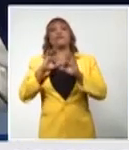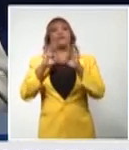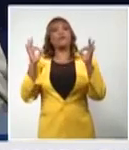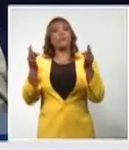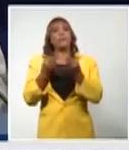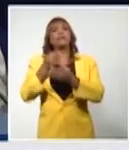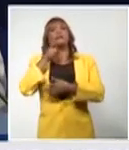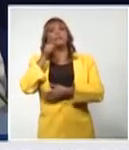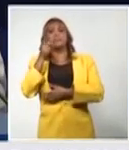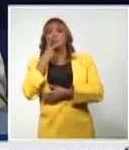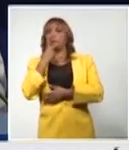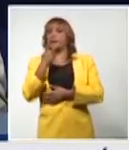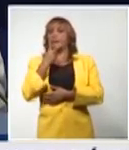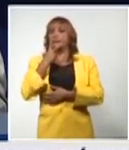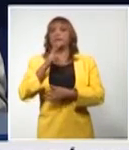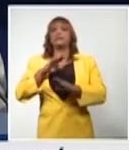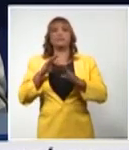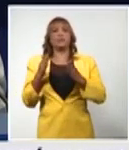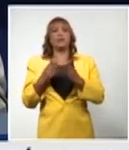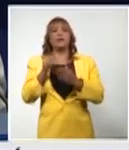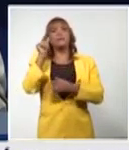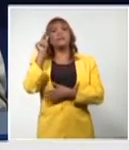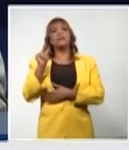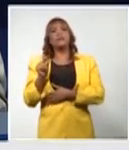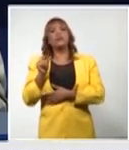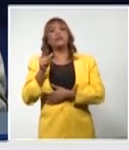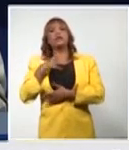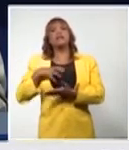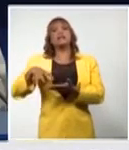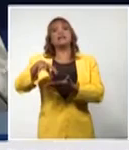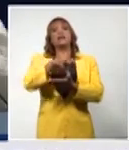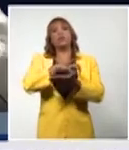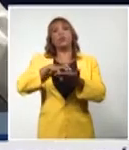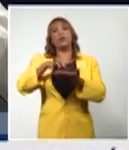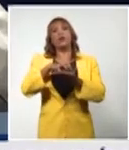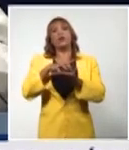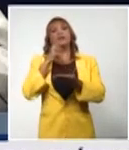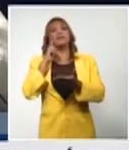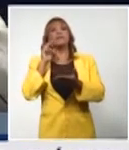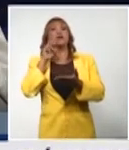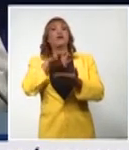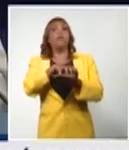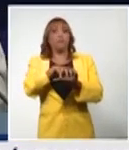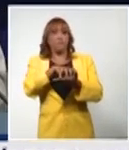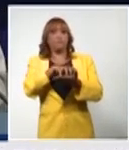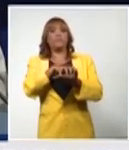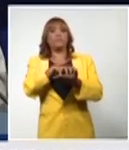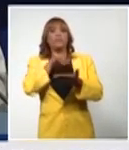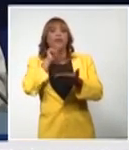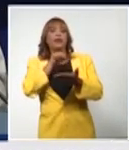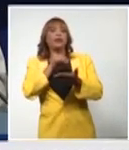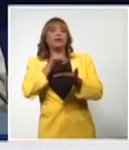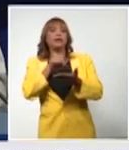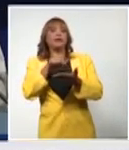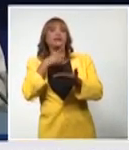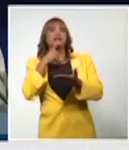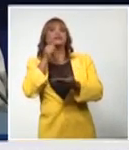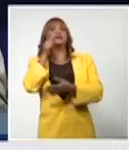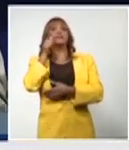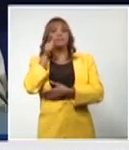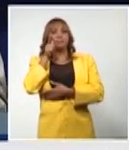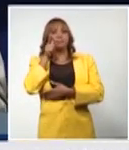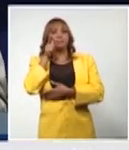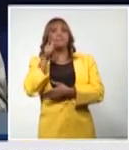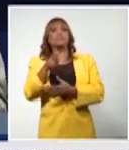14-day mandatory post-COVID-19 monitoring period. This group also includes people living in areas where